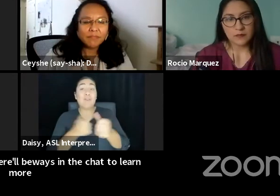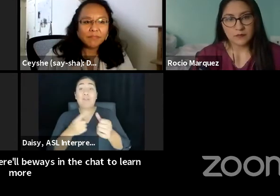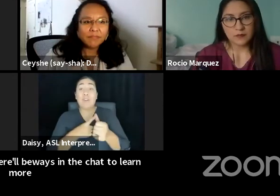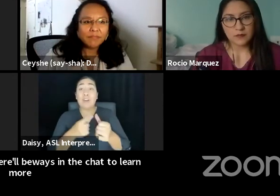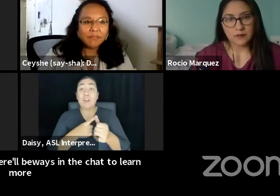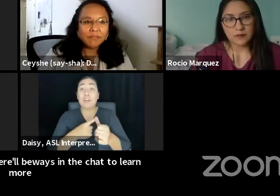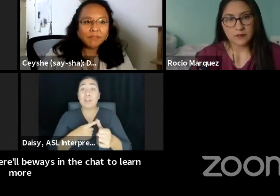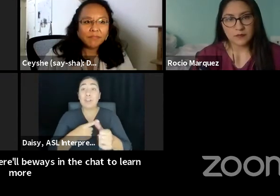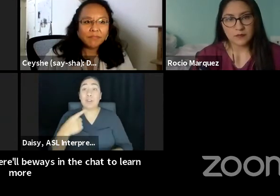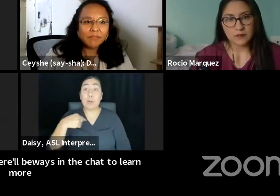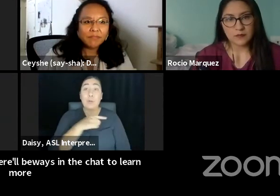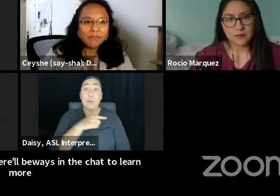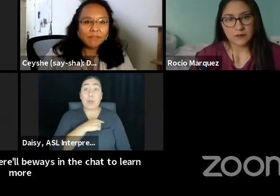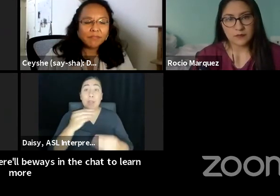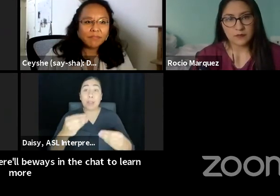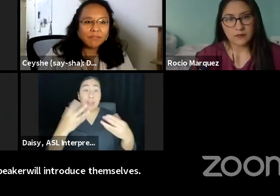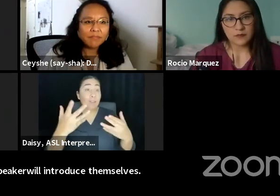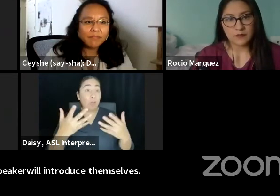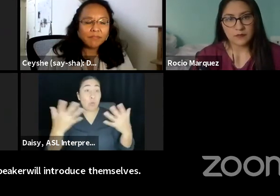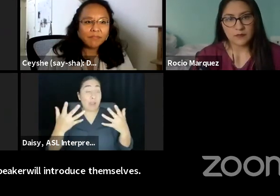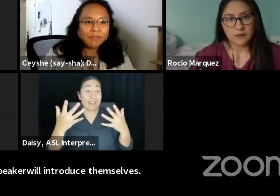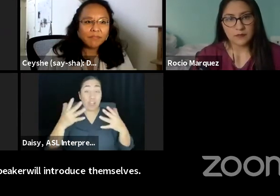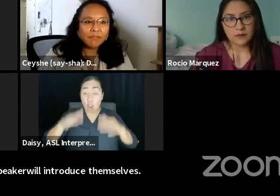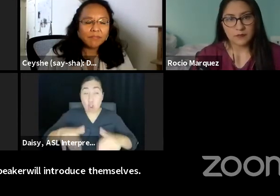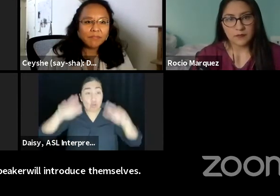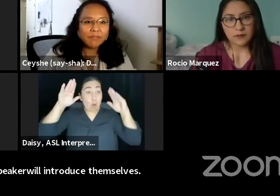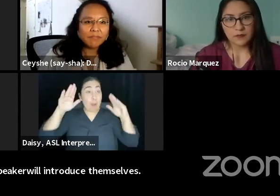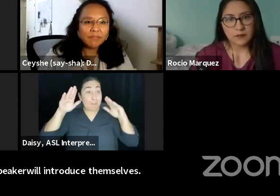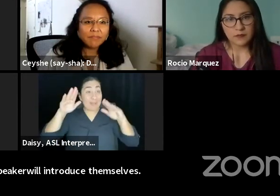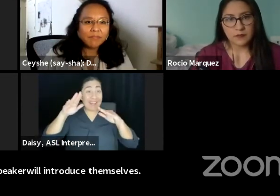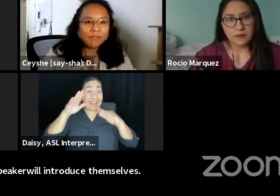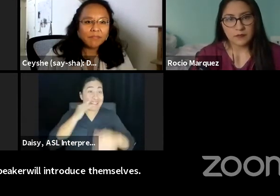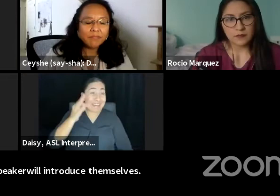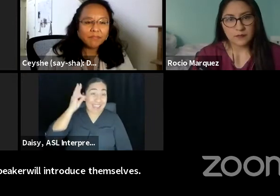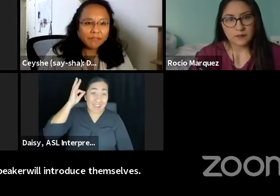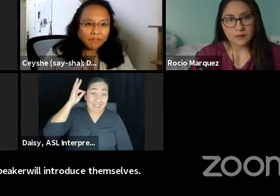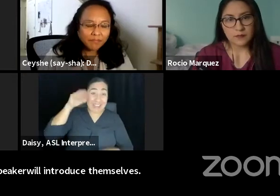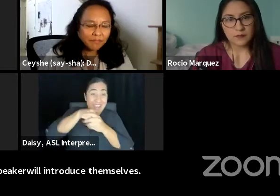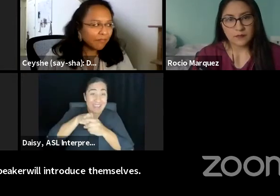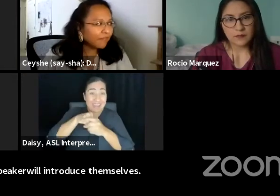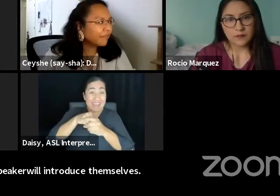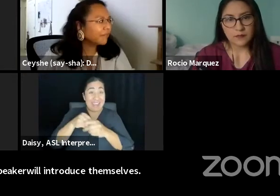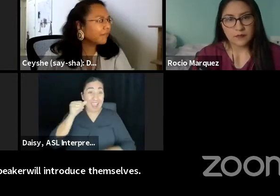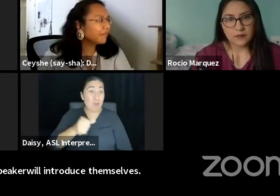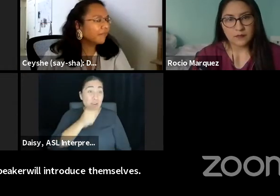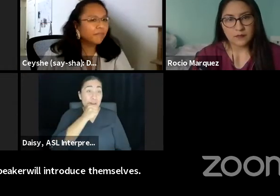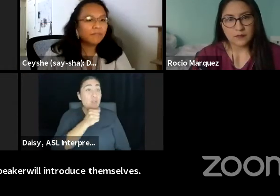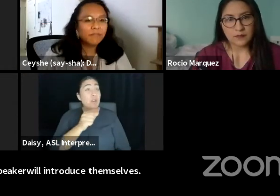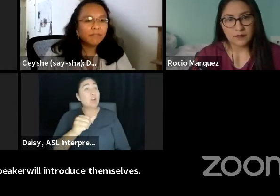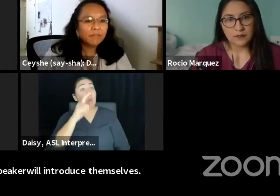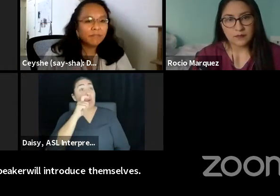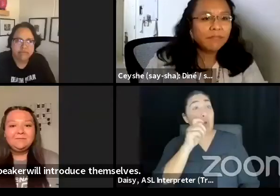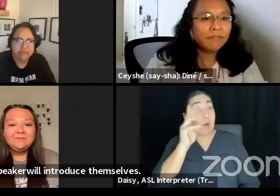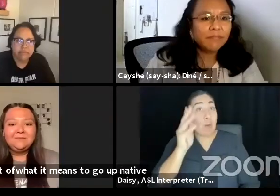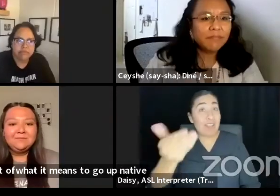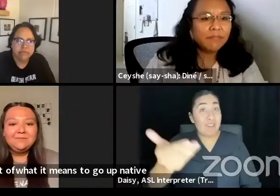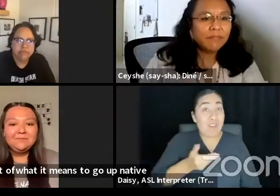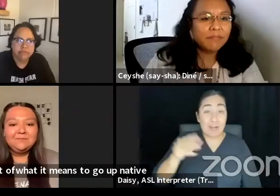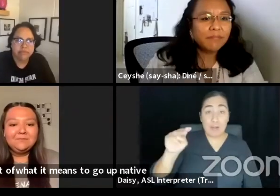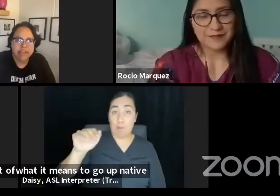means to grow up Native in Arizona, I'd like to invite to the screen Maria. And the rest of us will stop showing our